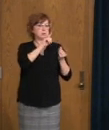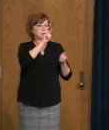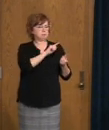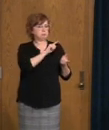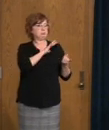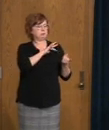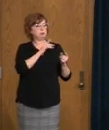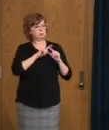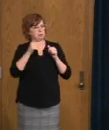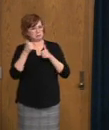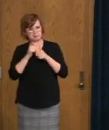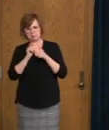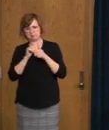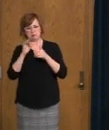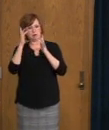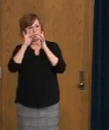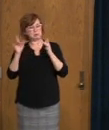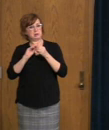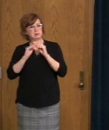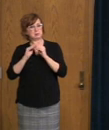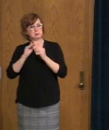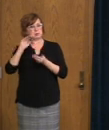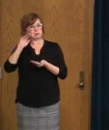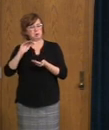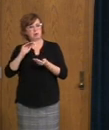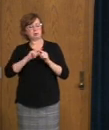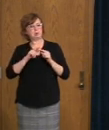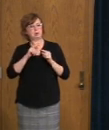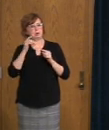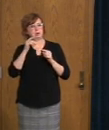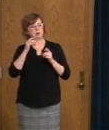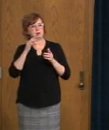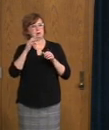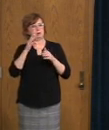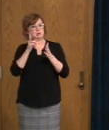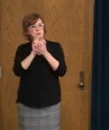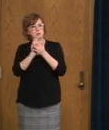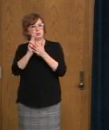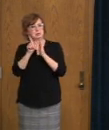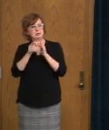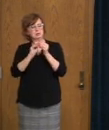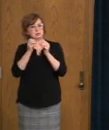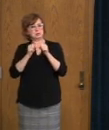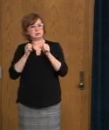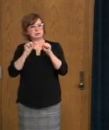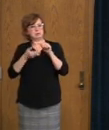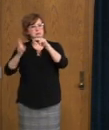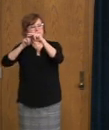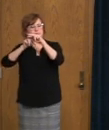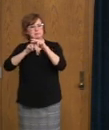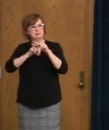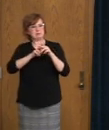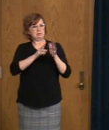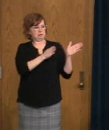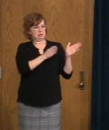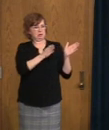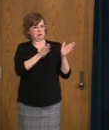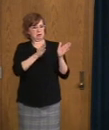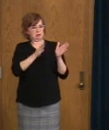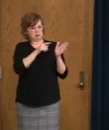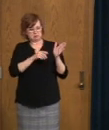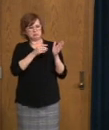hospital or Icu for days to weeks, so that will continue to be a pressure on the health system, and Mr. Livingstone will be speaking